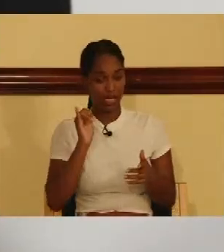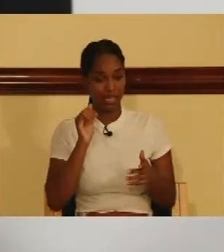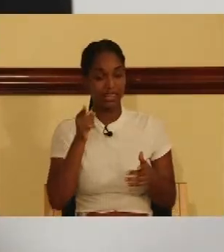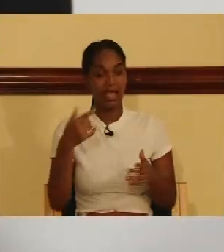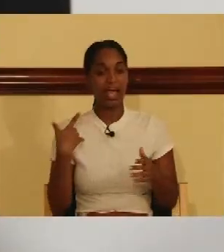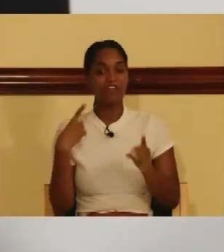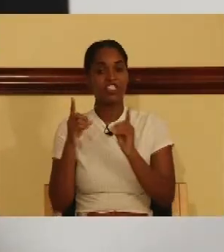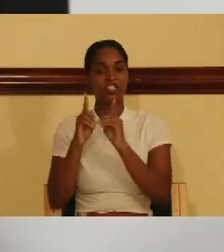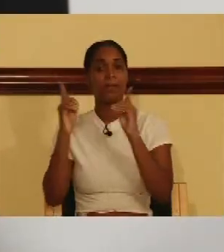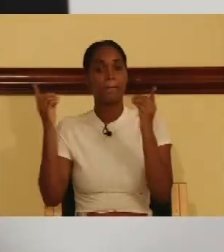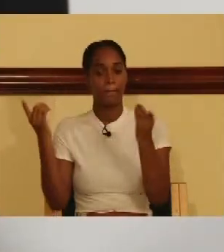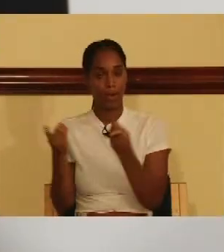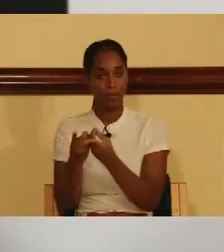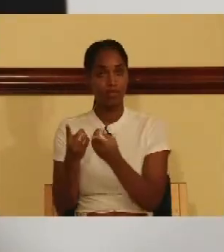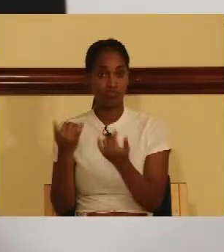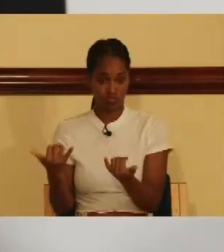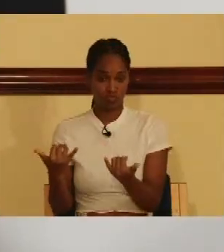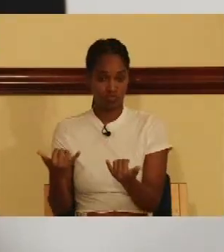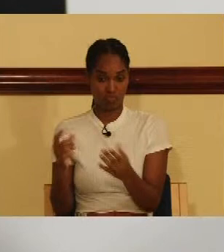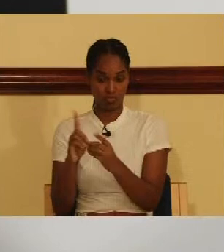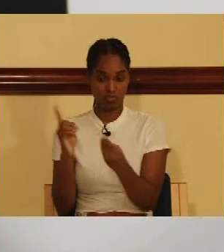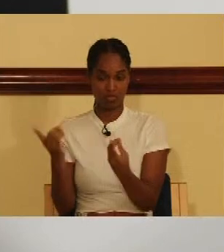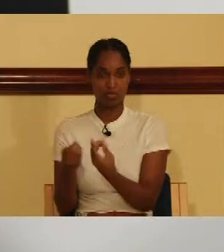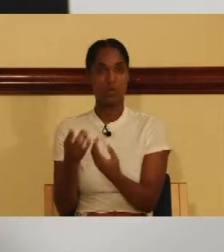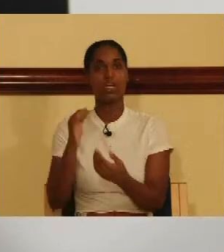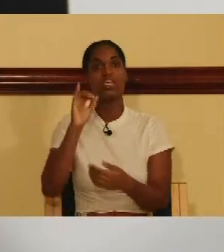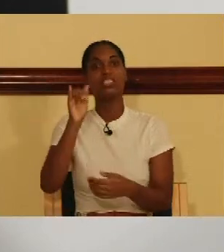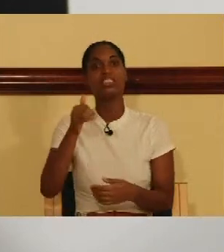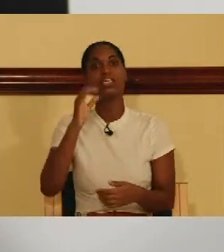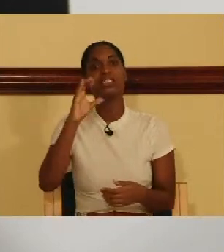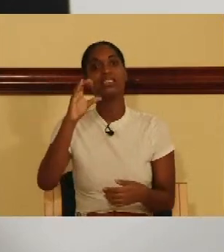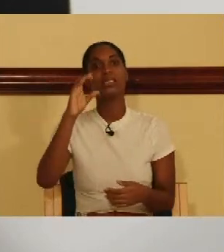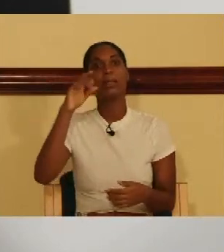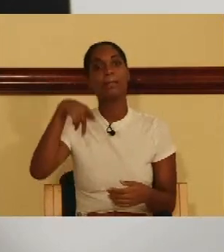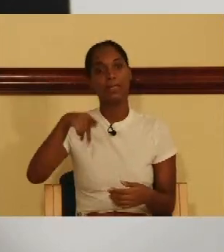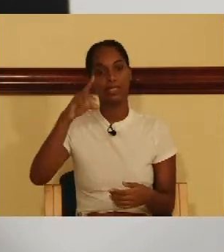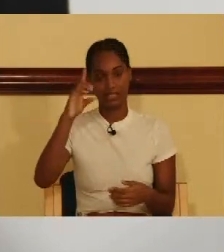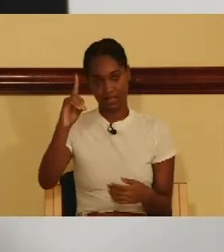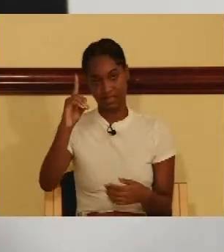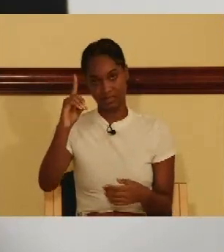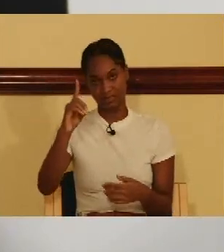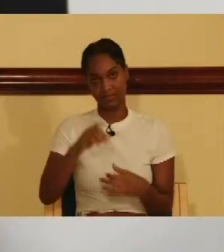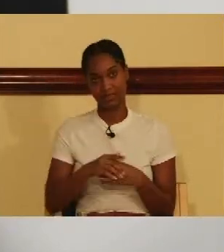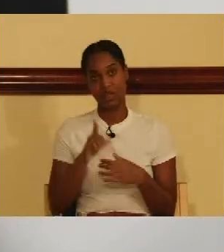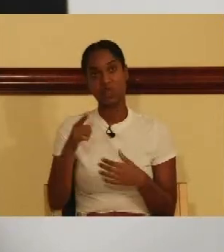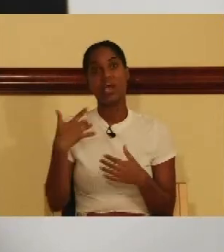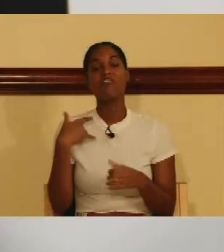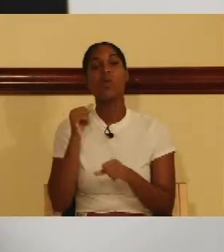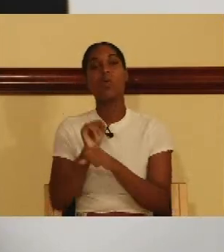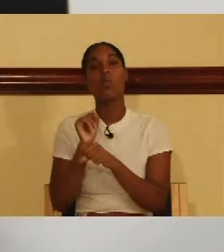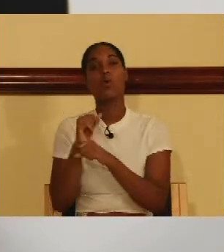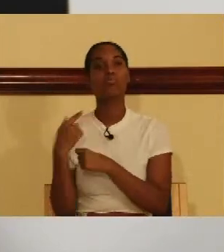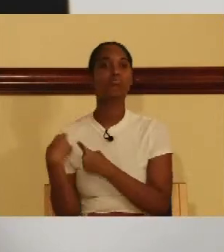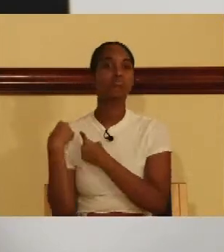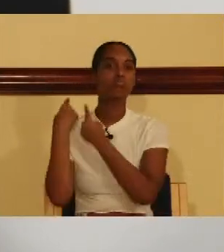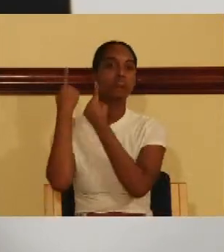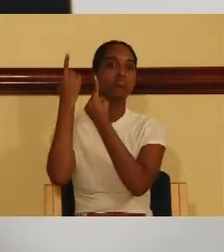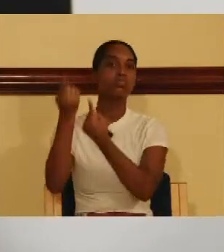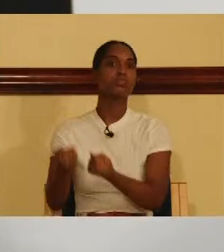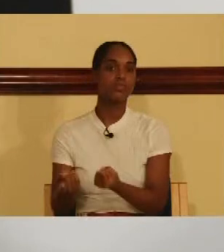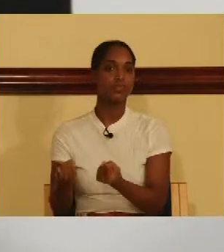department currently called the Jamaica Council for Persons with Disabilities. which has been working over the years